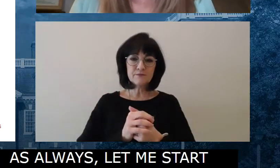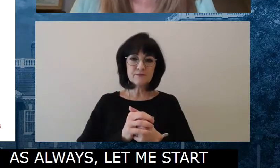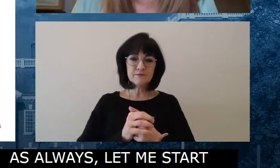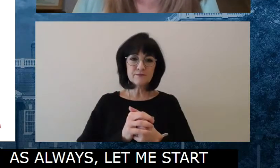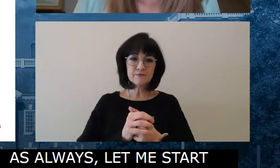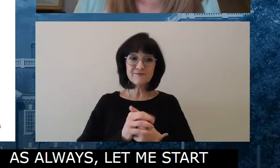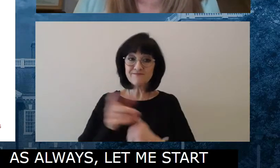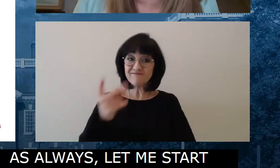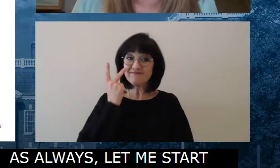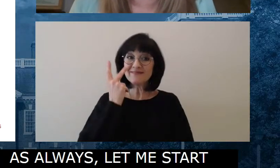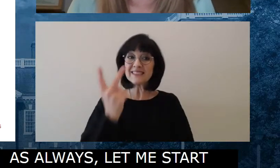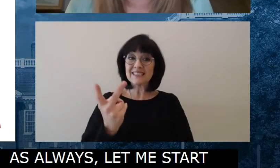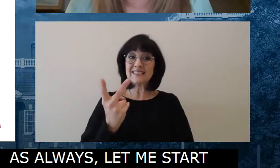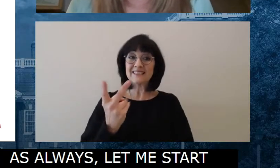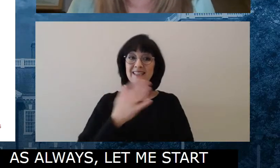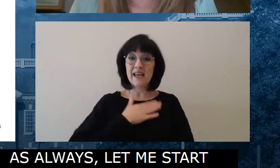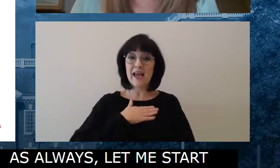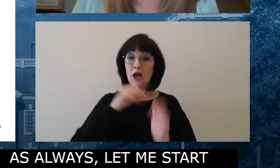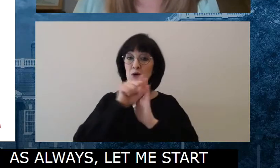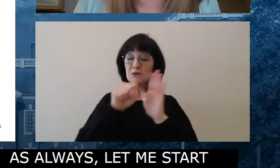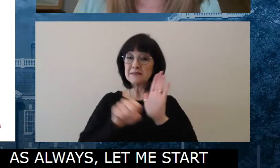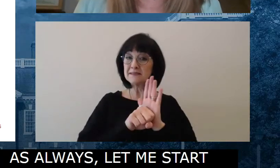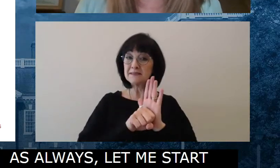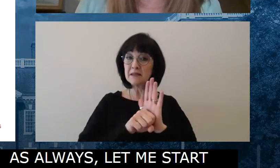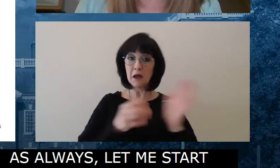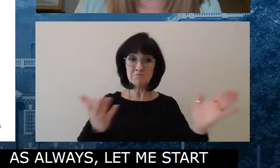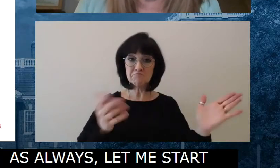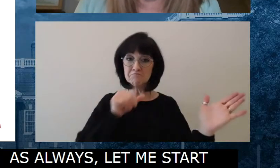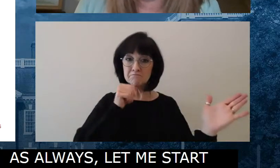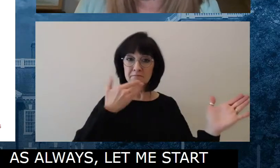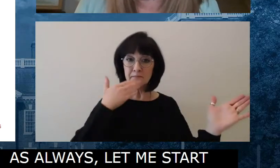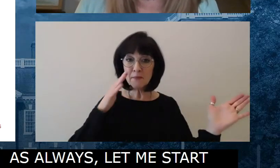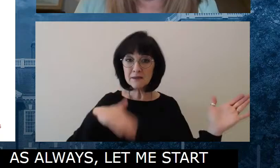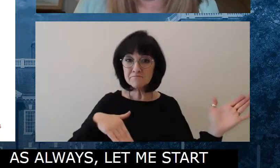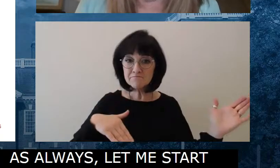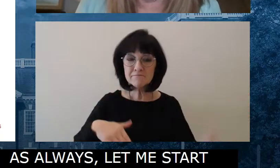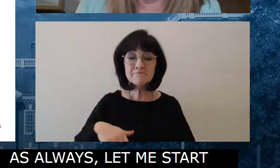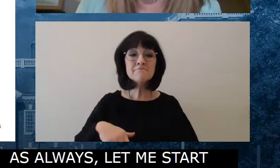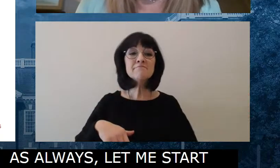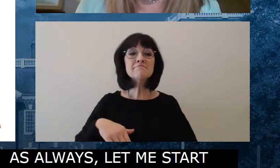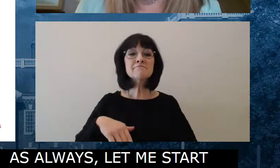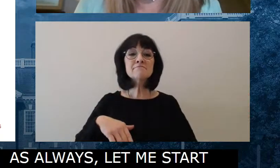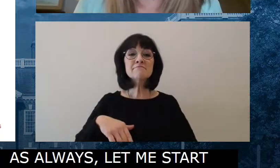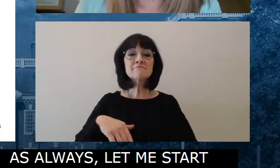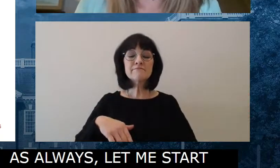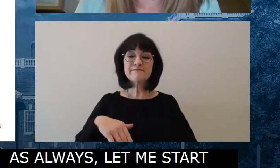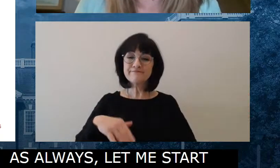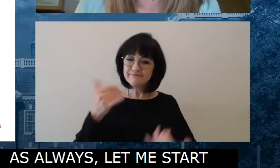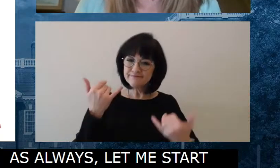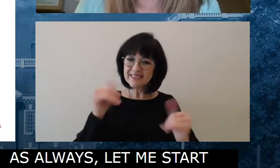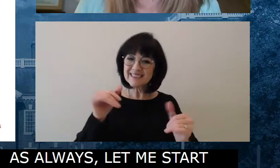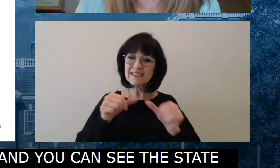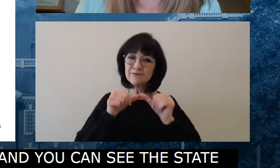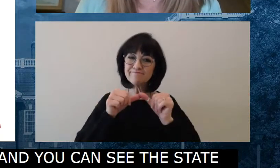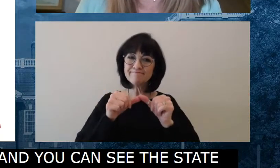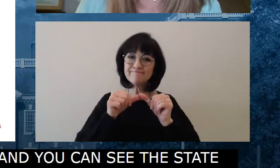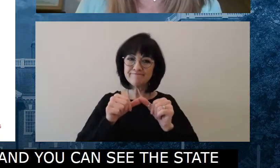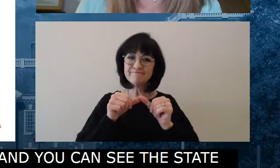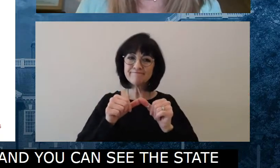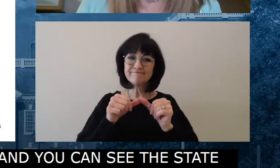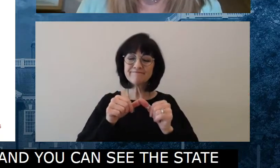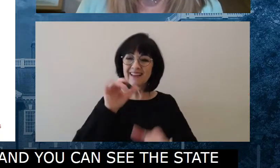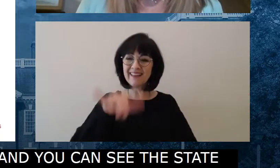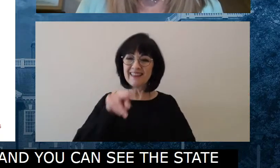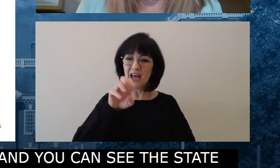you can see the state doesn't look so bad this week. We still do continue to have our 3 Newark